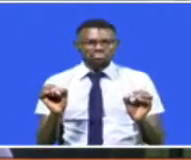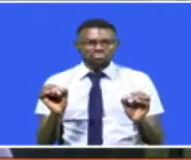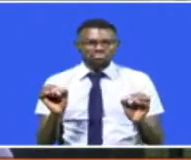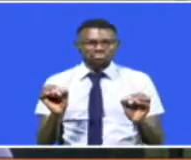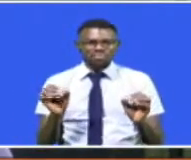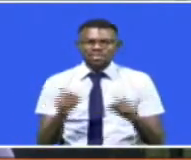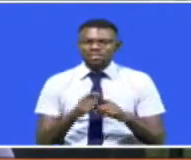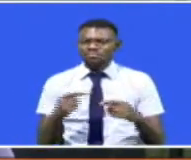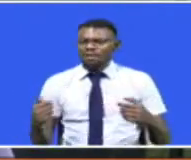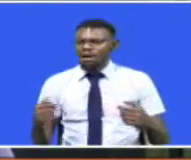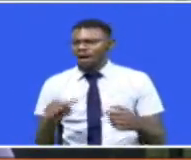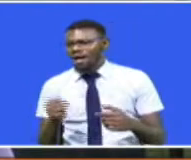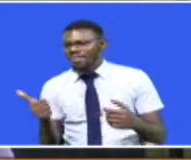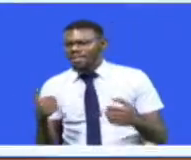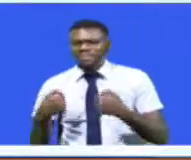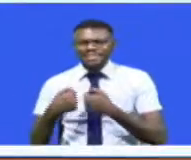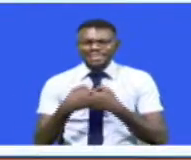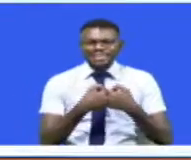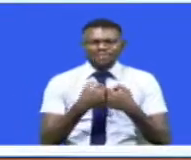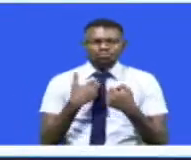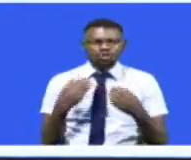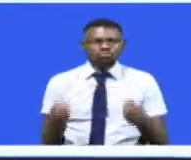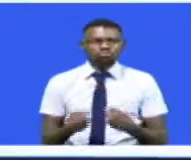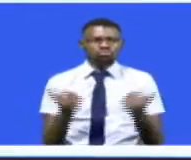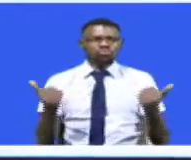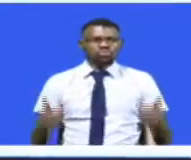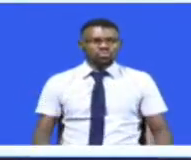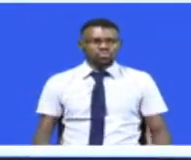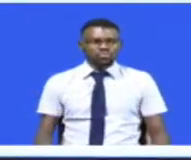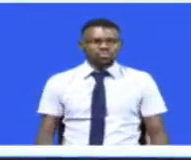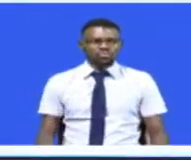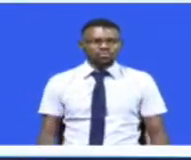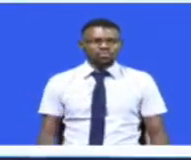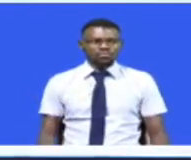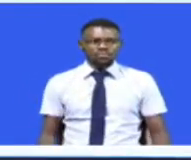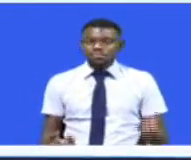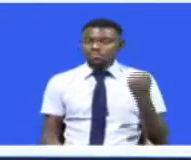difficulties. Kina baba katika kaunti ya Kericho wamehimizwa